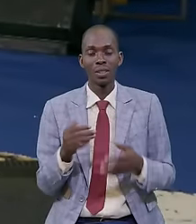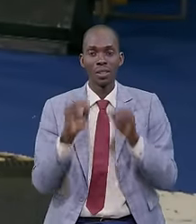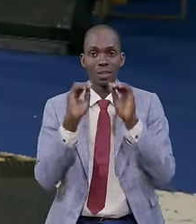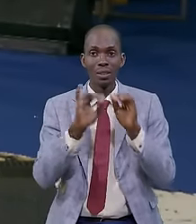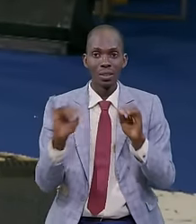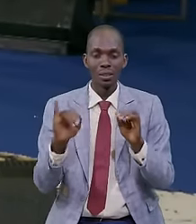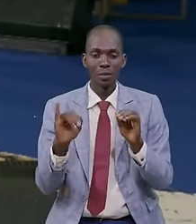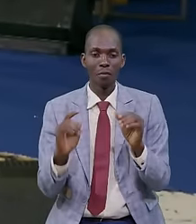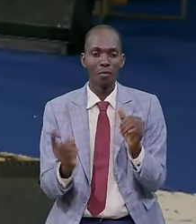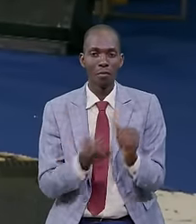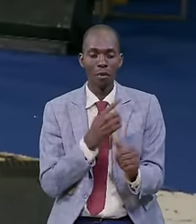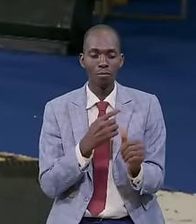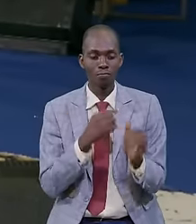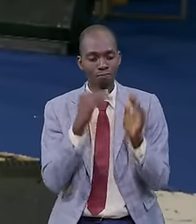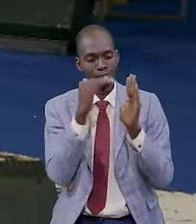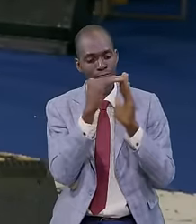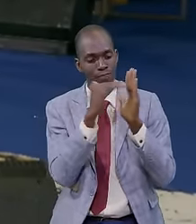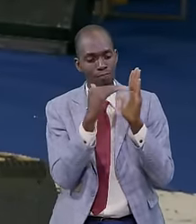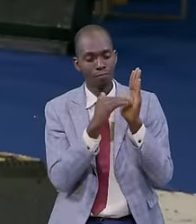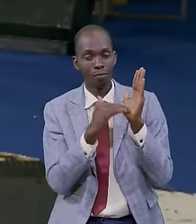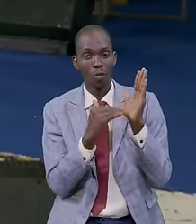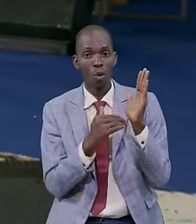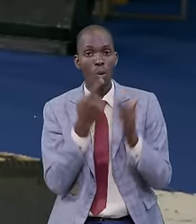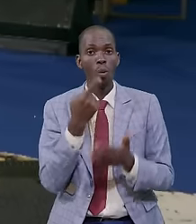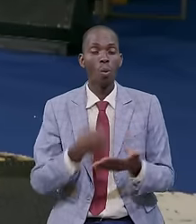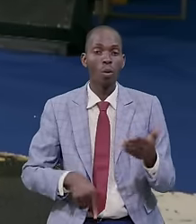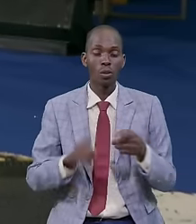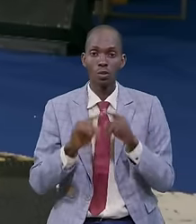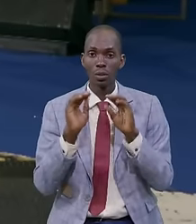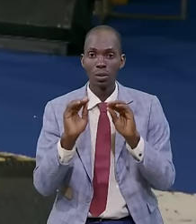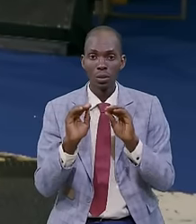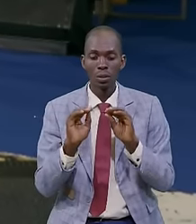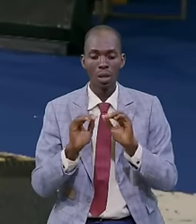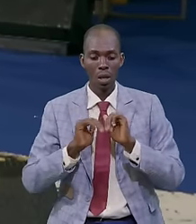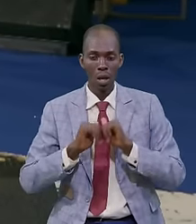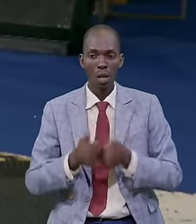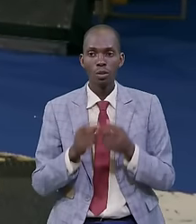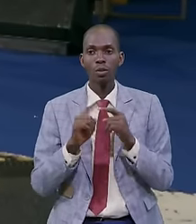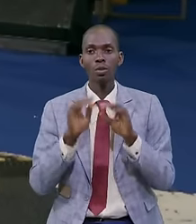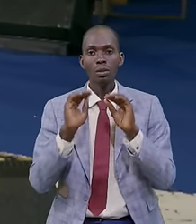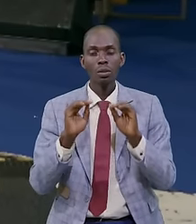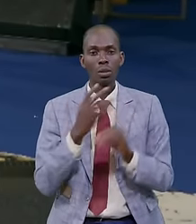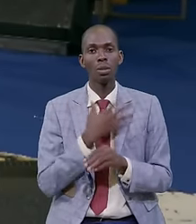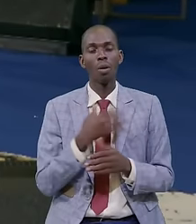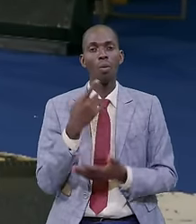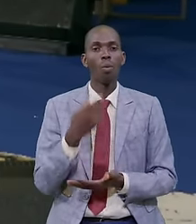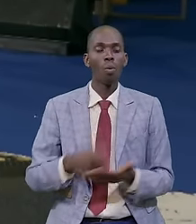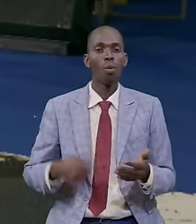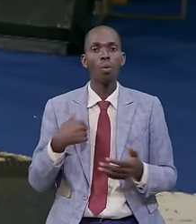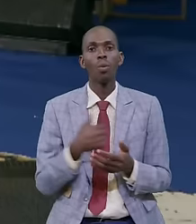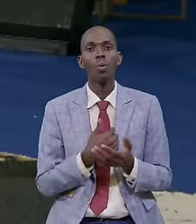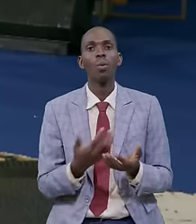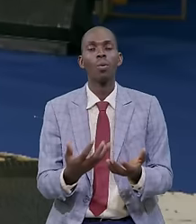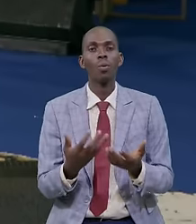what we're going to teach, how we're going to teach, and what we intend to